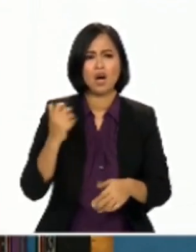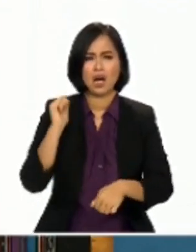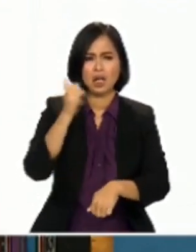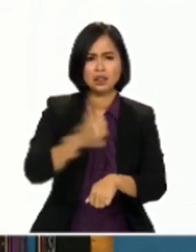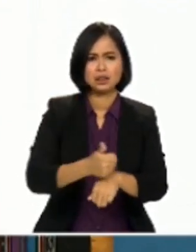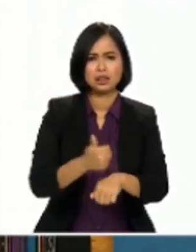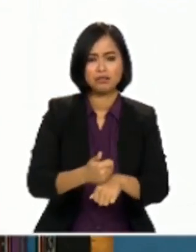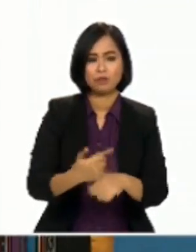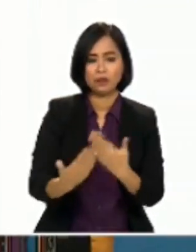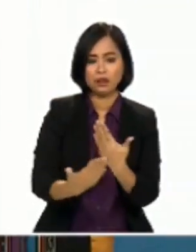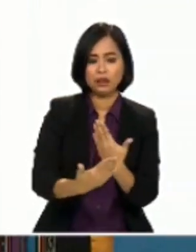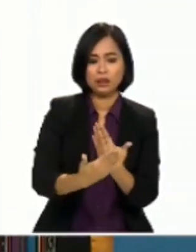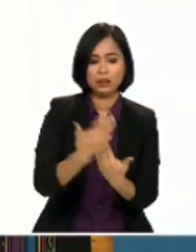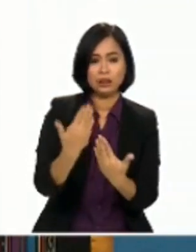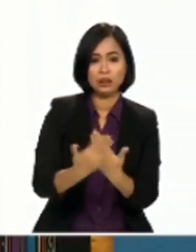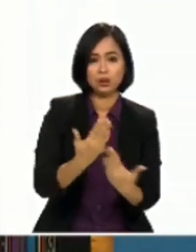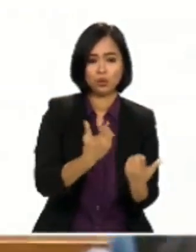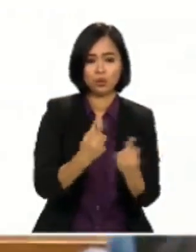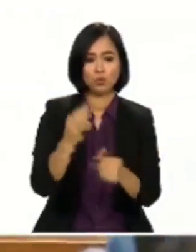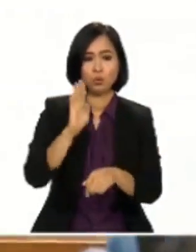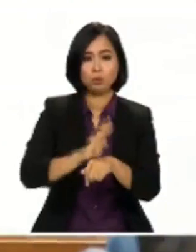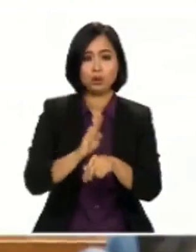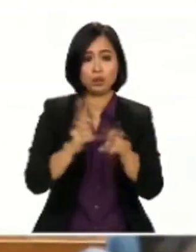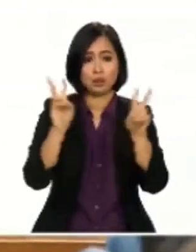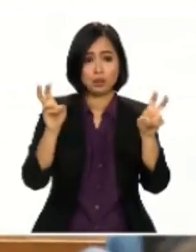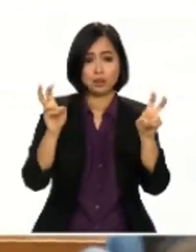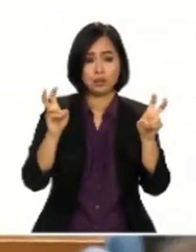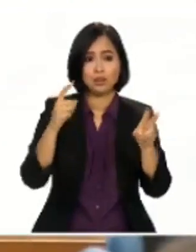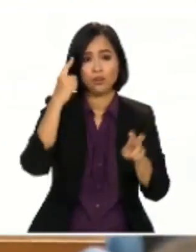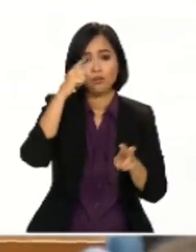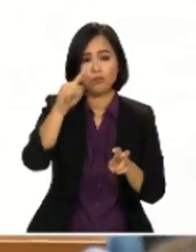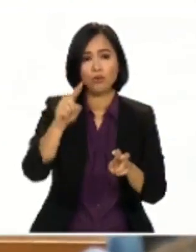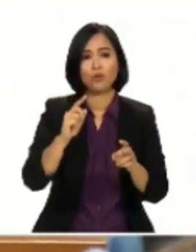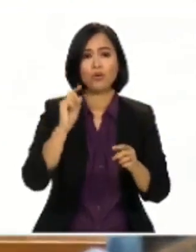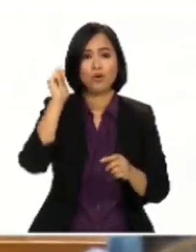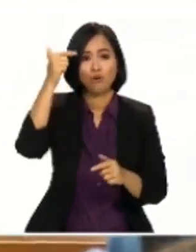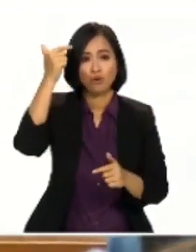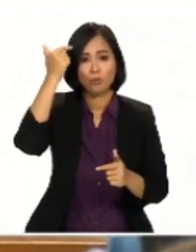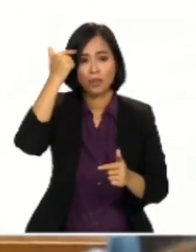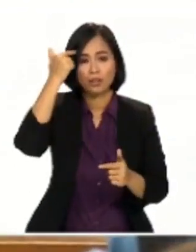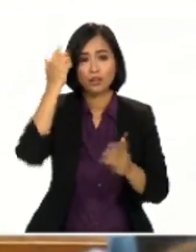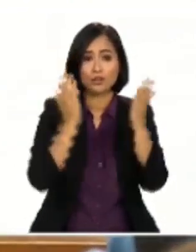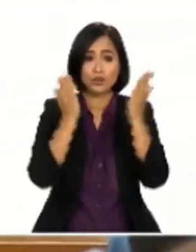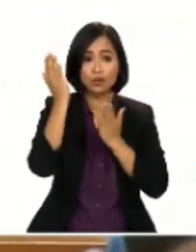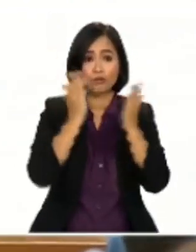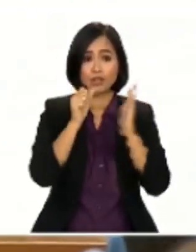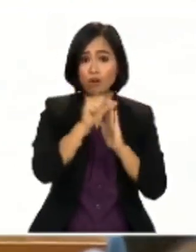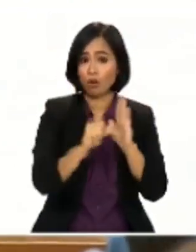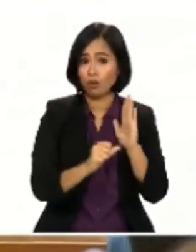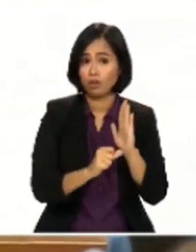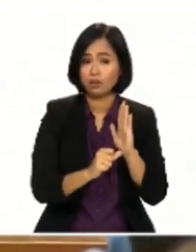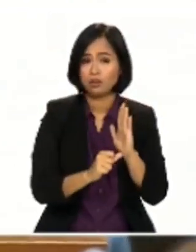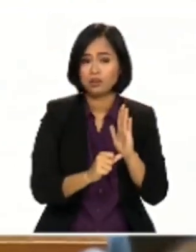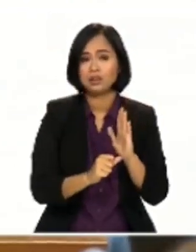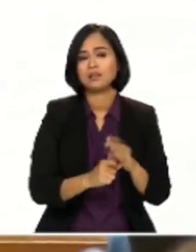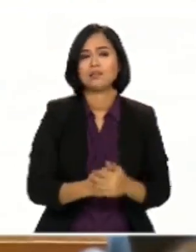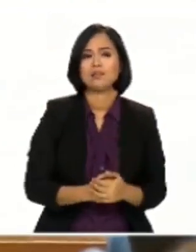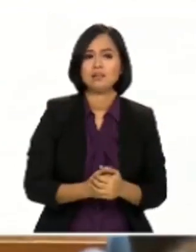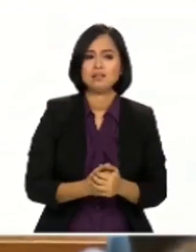Doing Business and Efficient Government Service Delivery Act, a significant